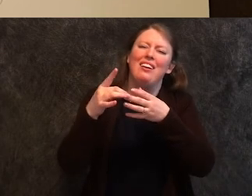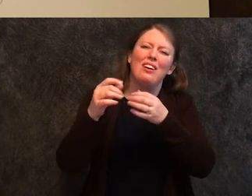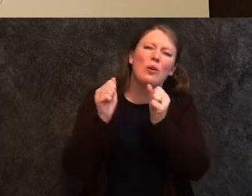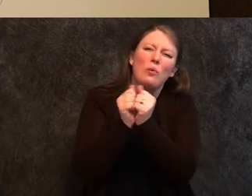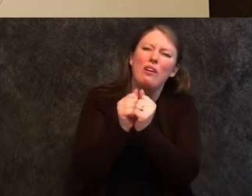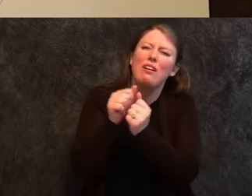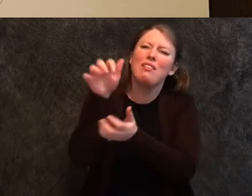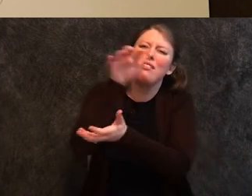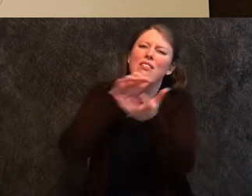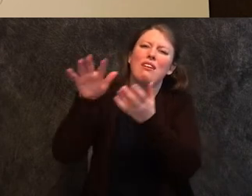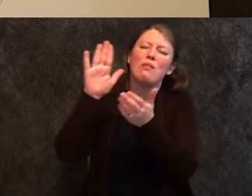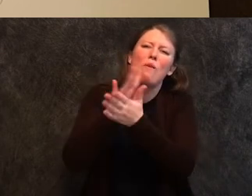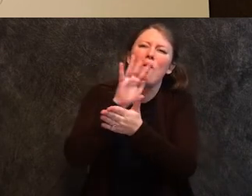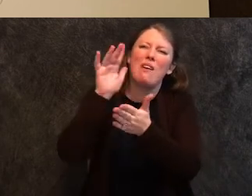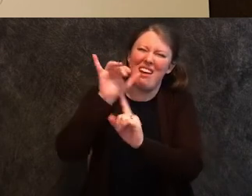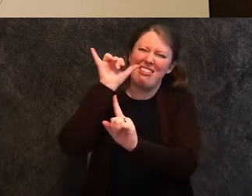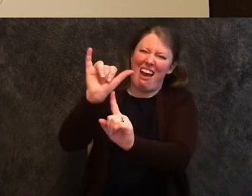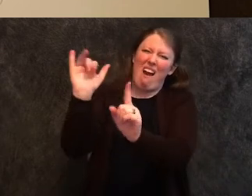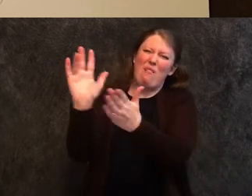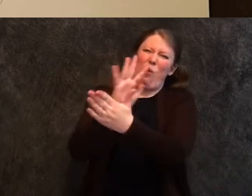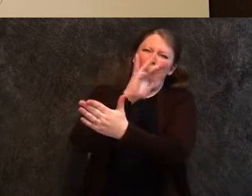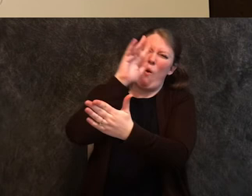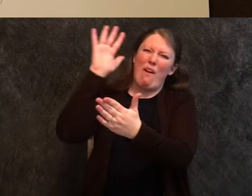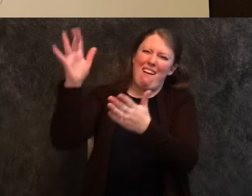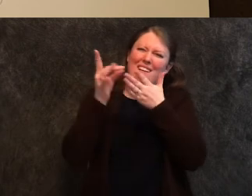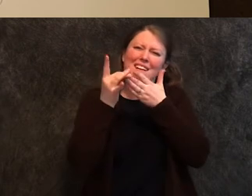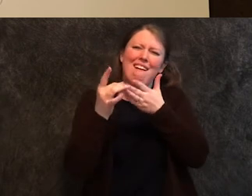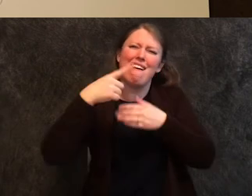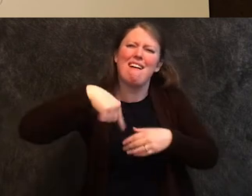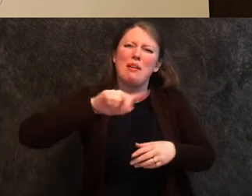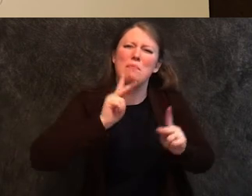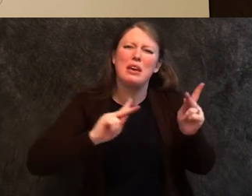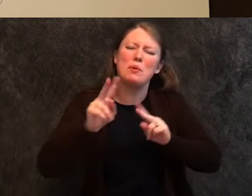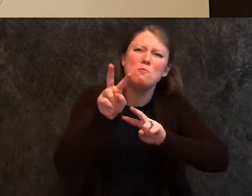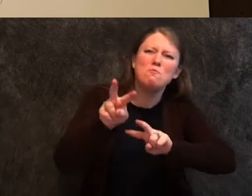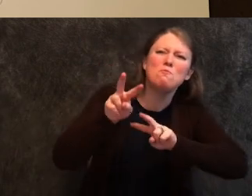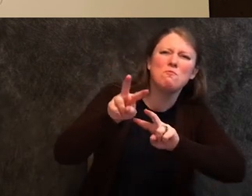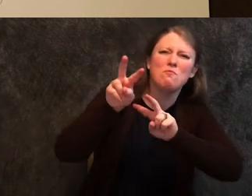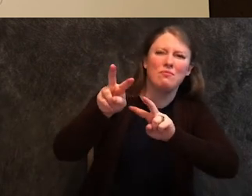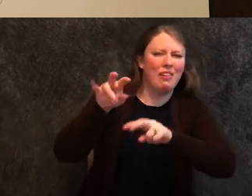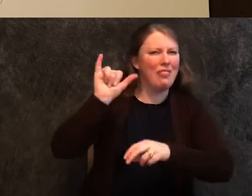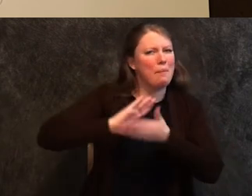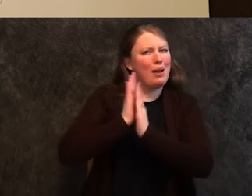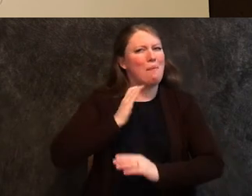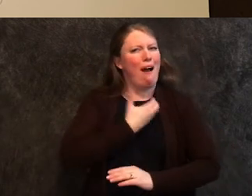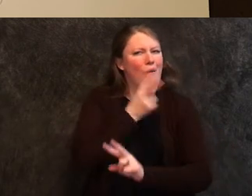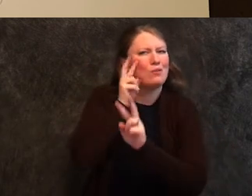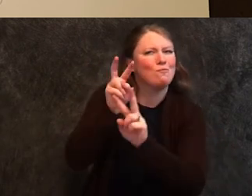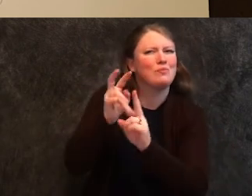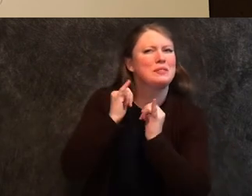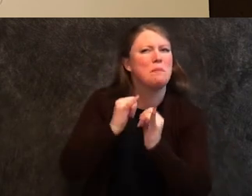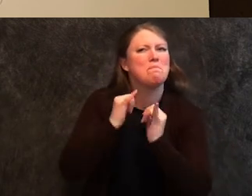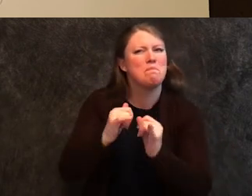us wherever we may be. And bring us back together. Keep us safe. Keep us healthy, Lord. And let us